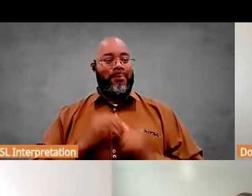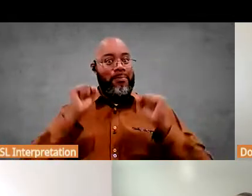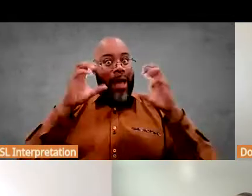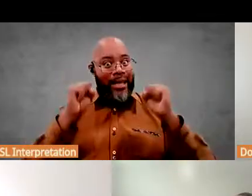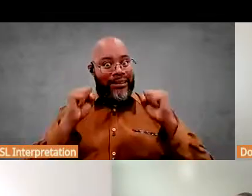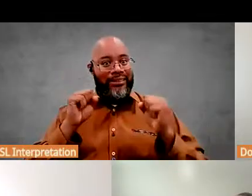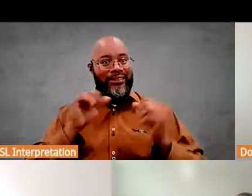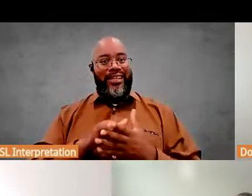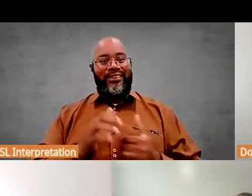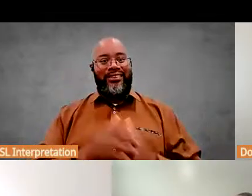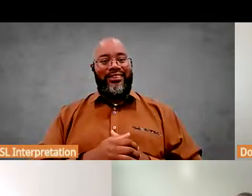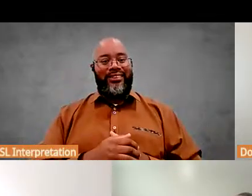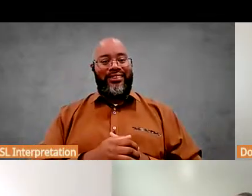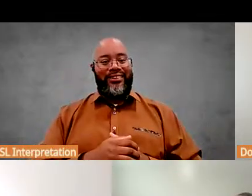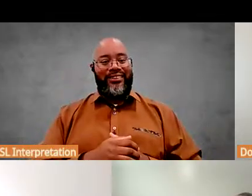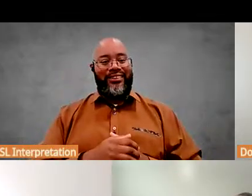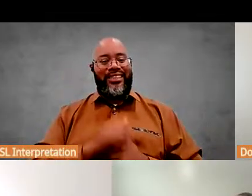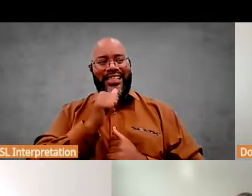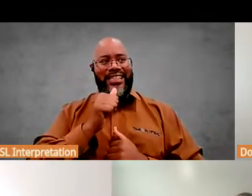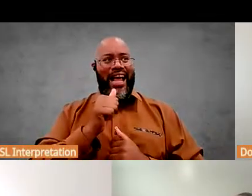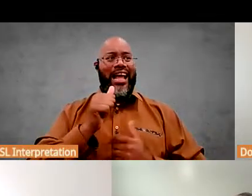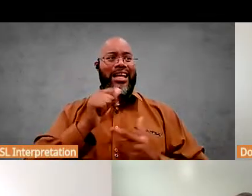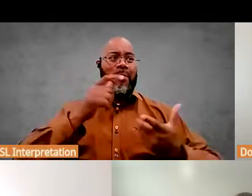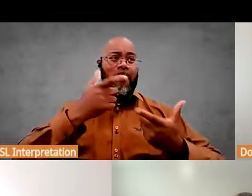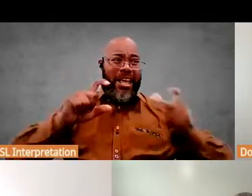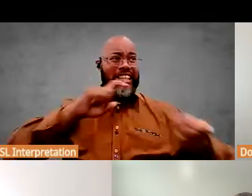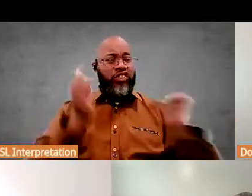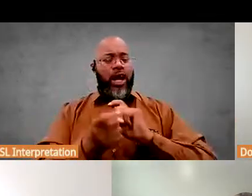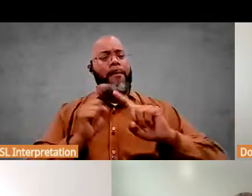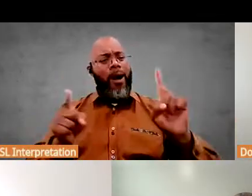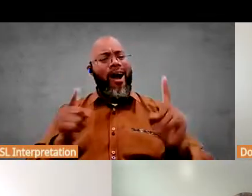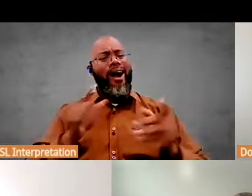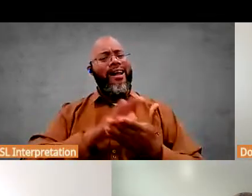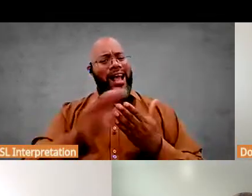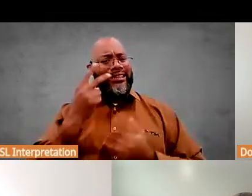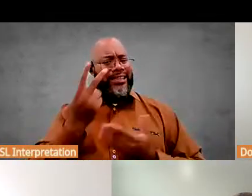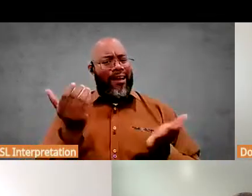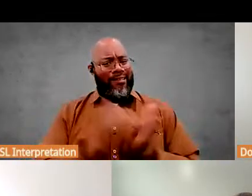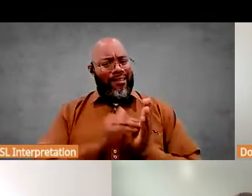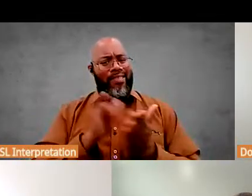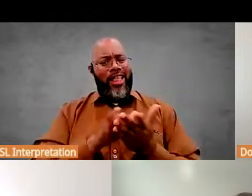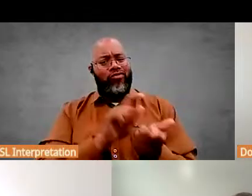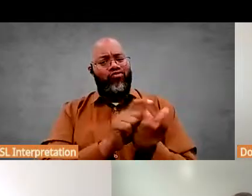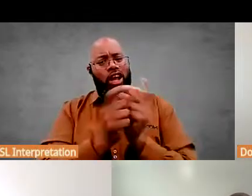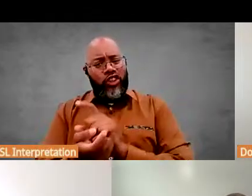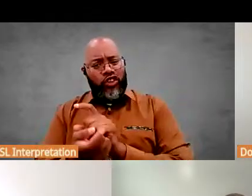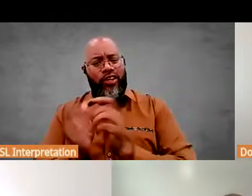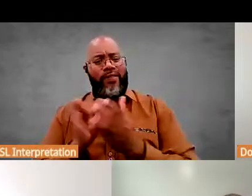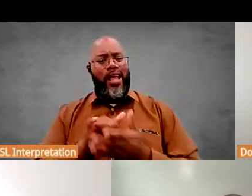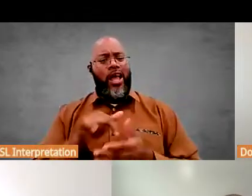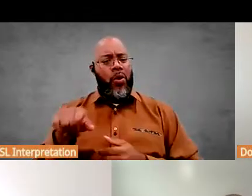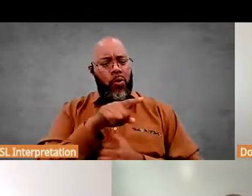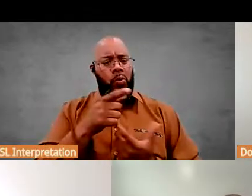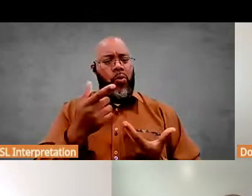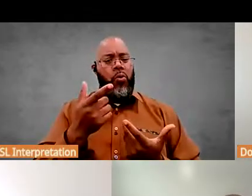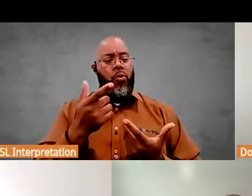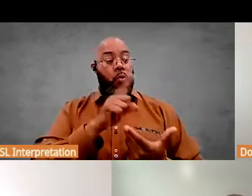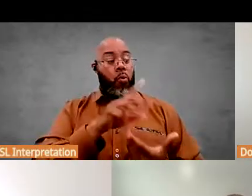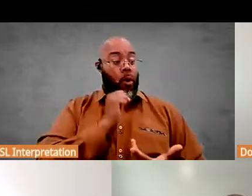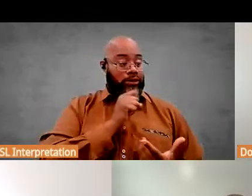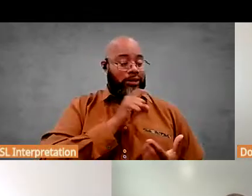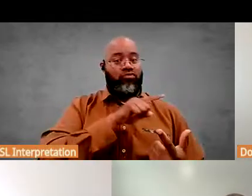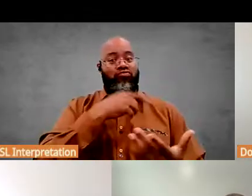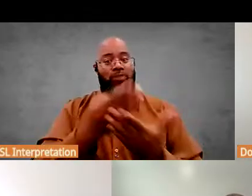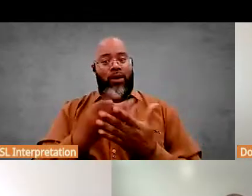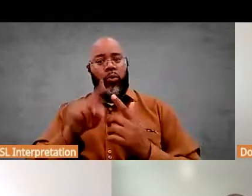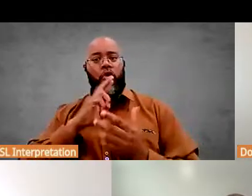such a not drastic change, but it's nice to see again that transition that you are where you were and then coming to